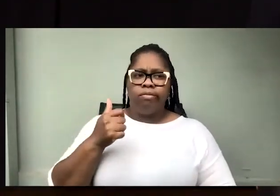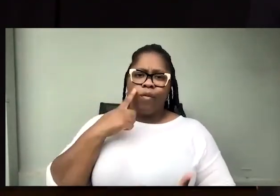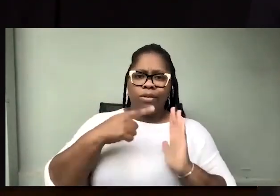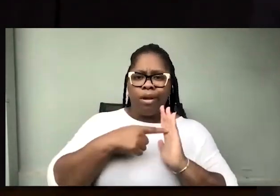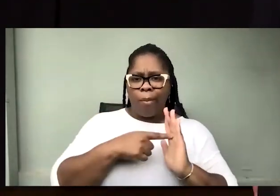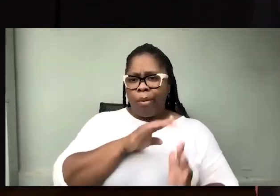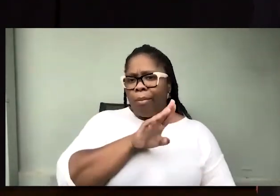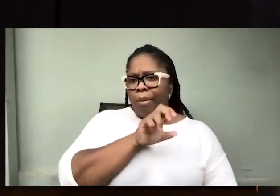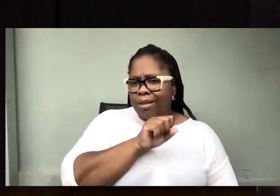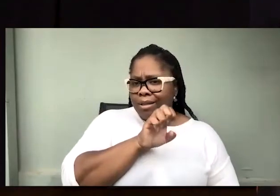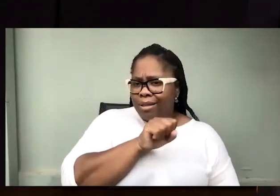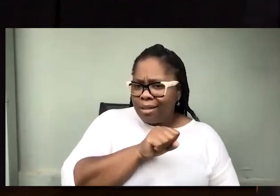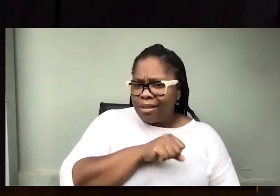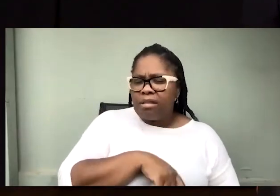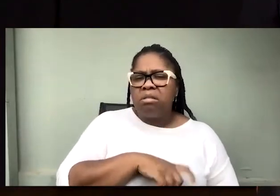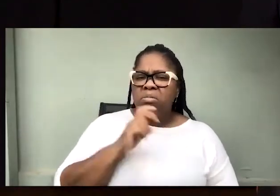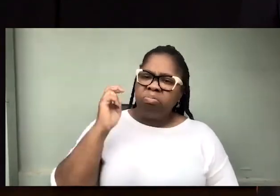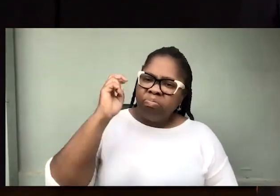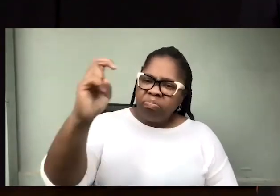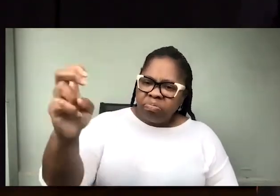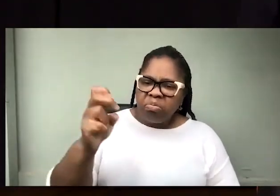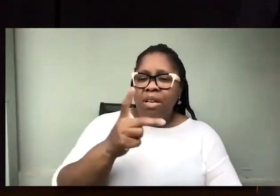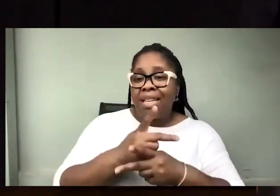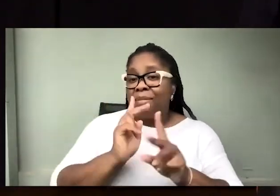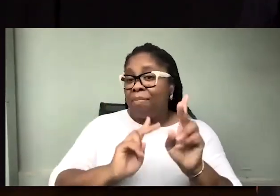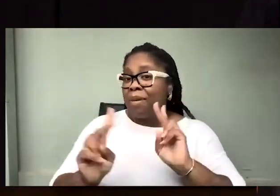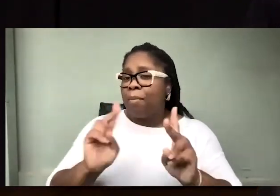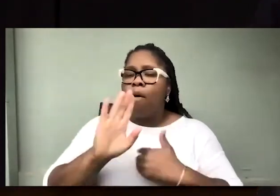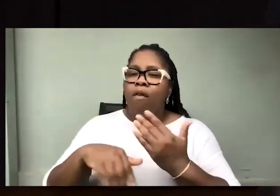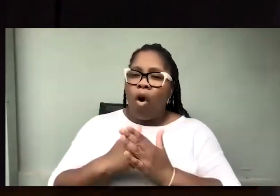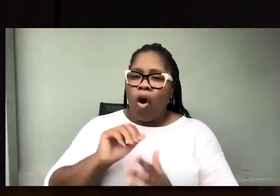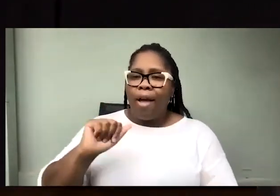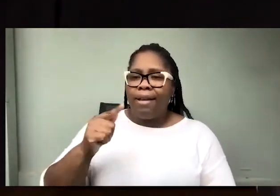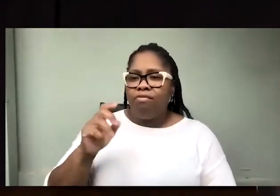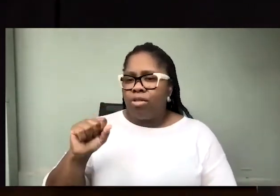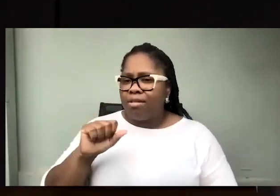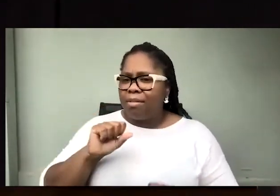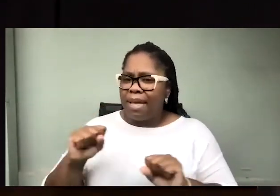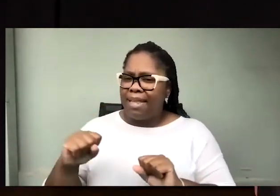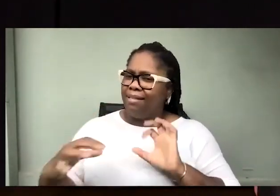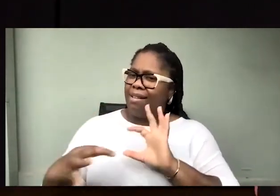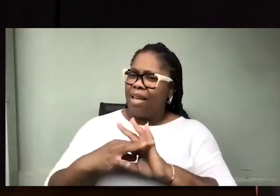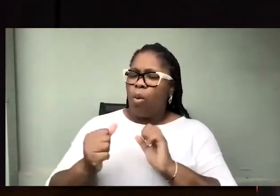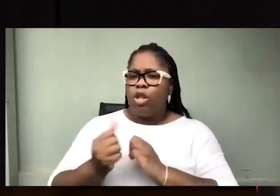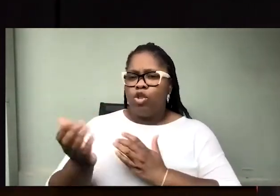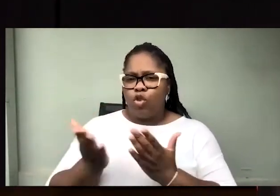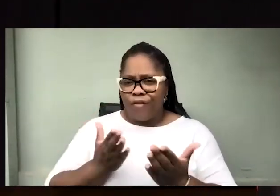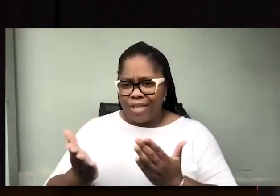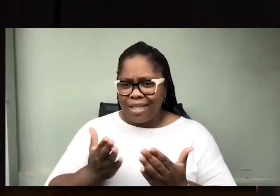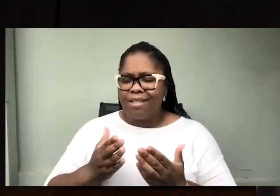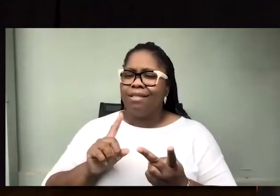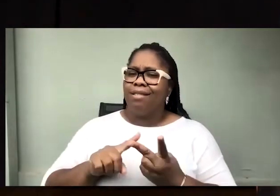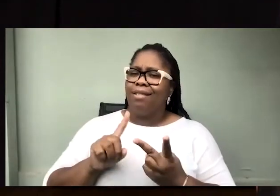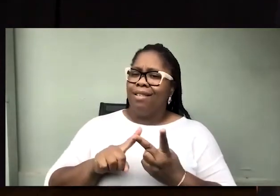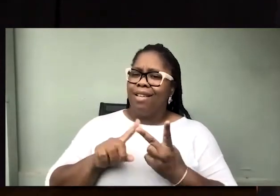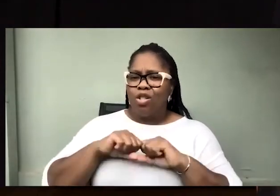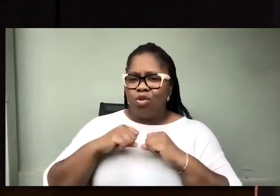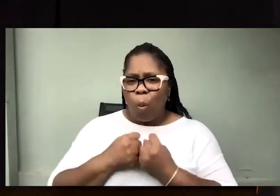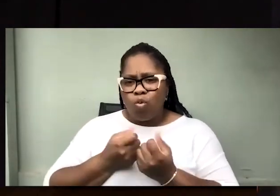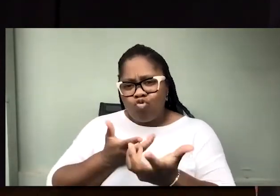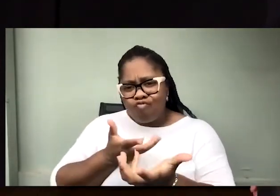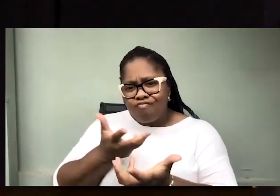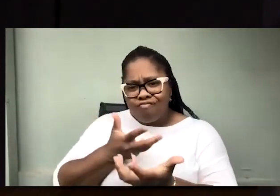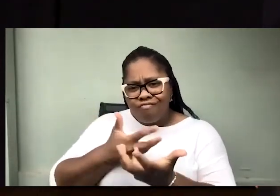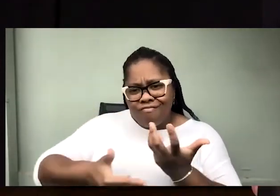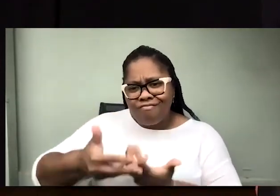options keep people of all ages, of all abilities, connected to services, connected to social opportunities, and